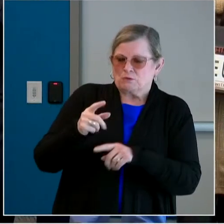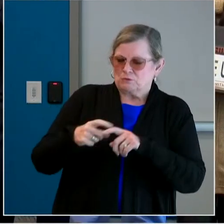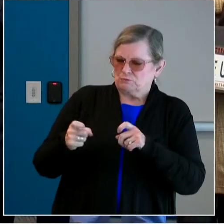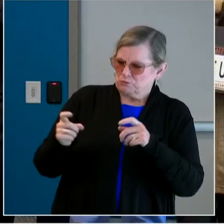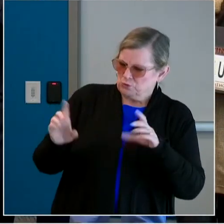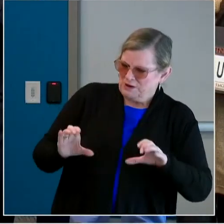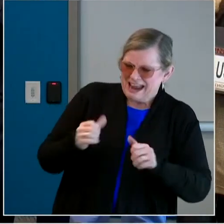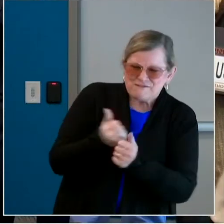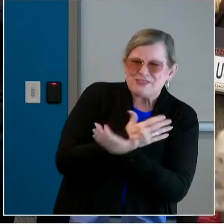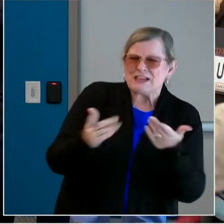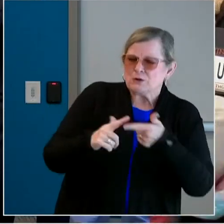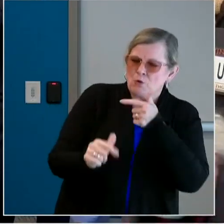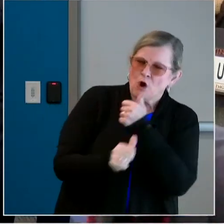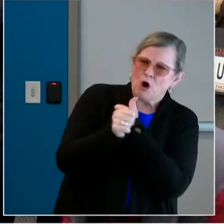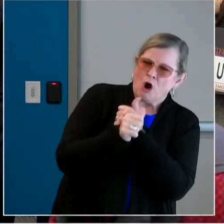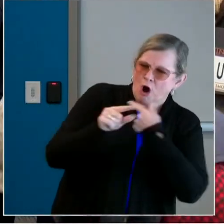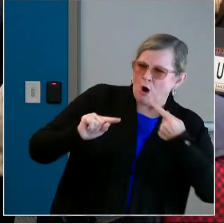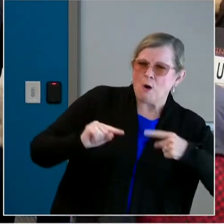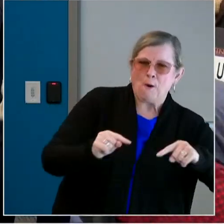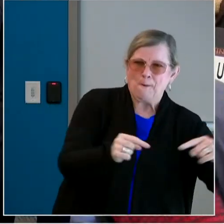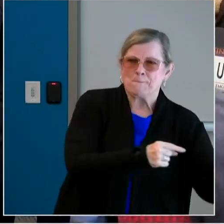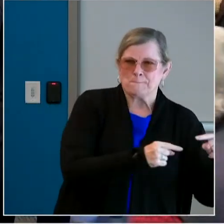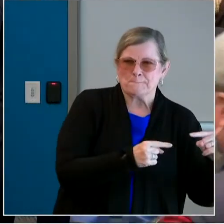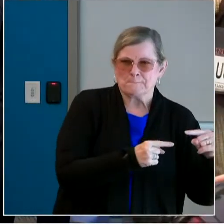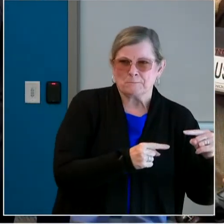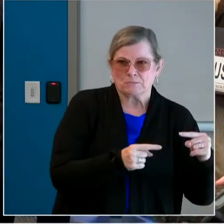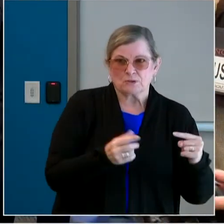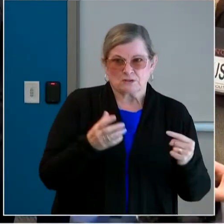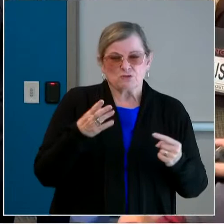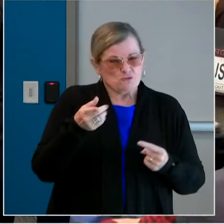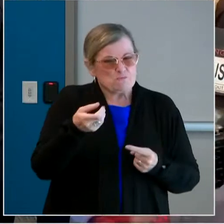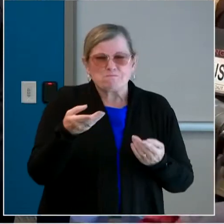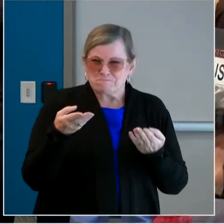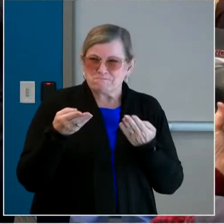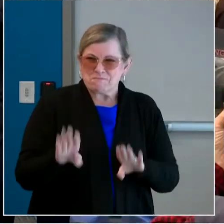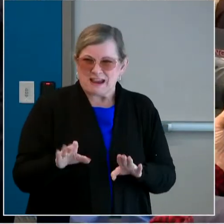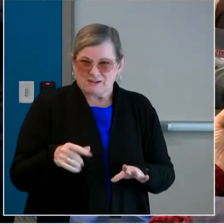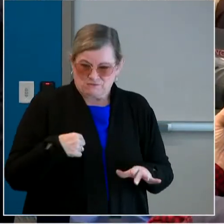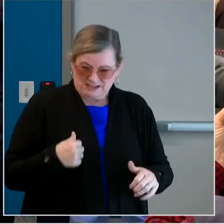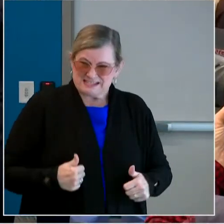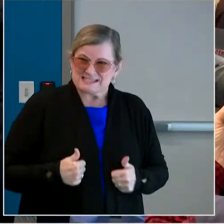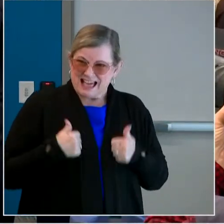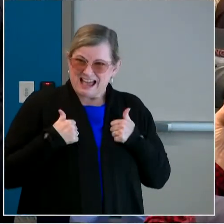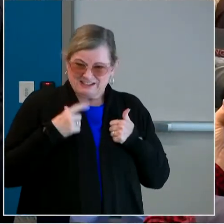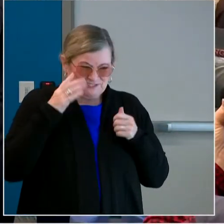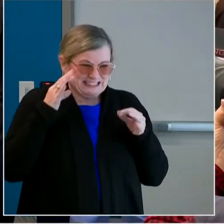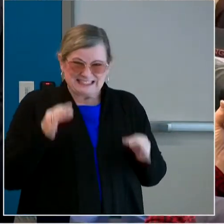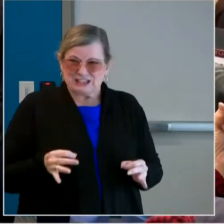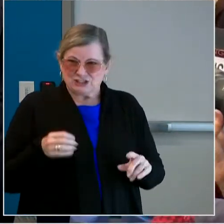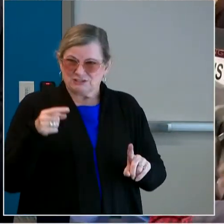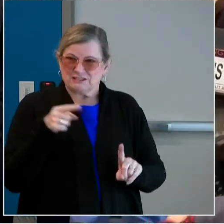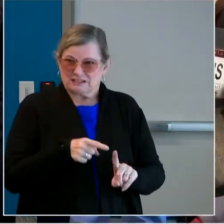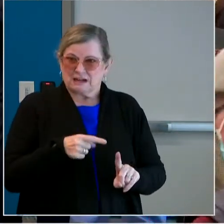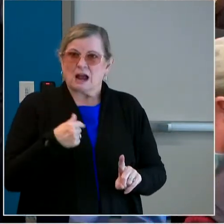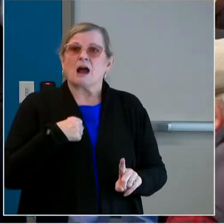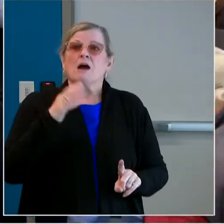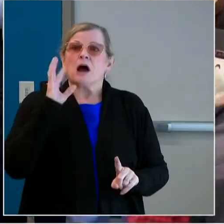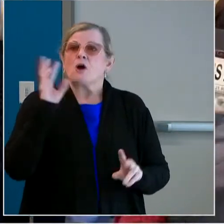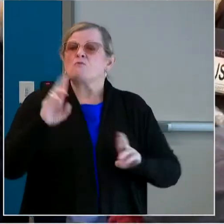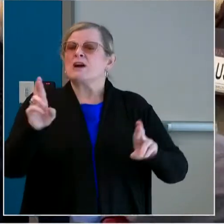you can bet your life that if this is the decision, I'm ready to fight. Thank you very